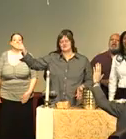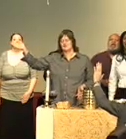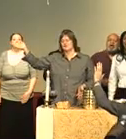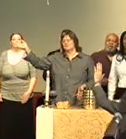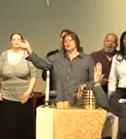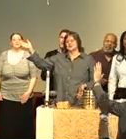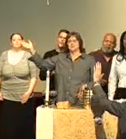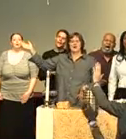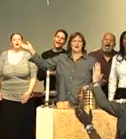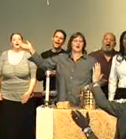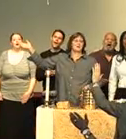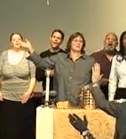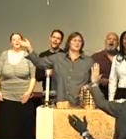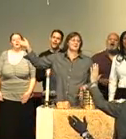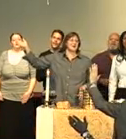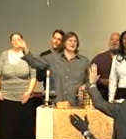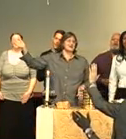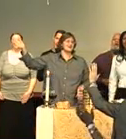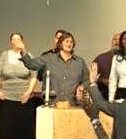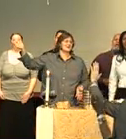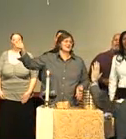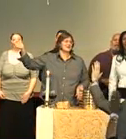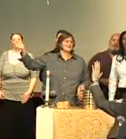on by the